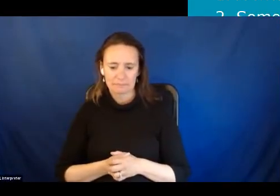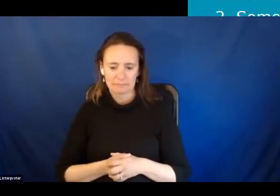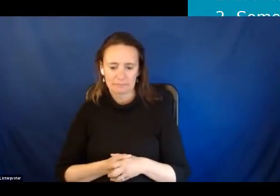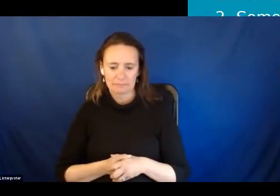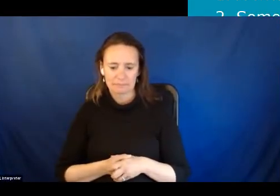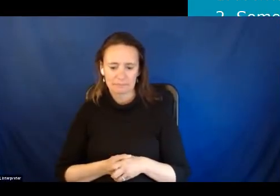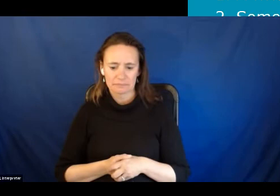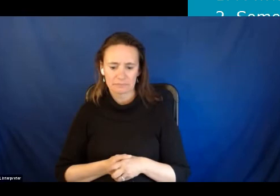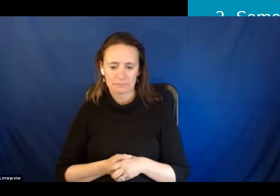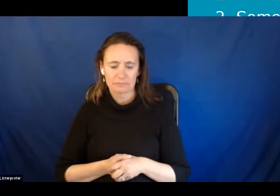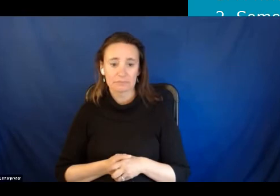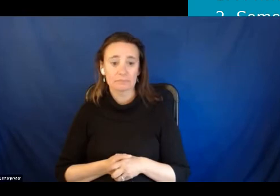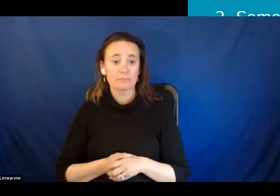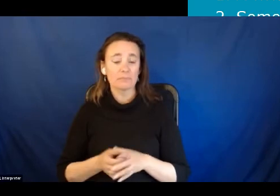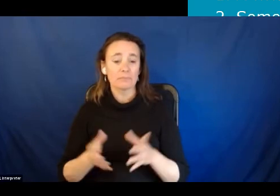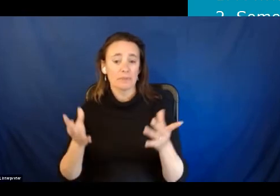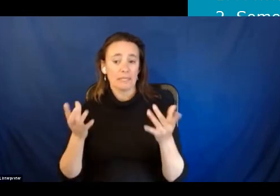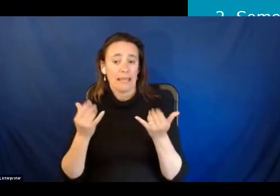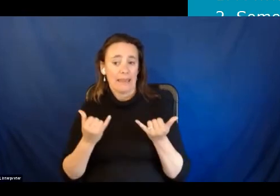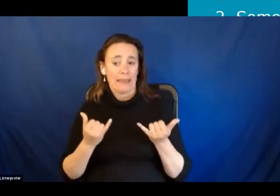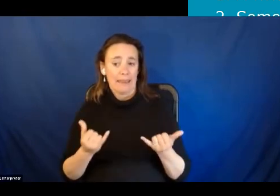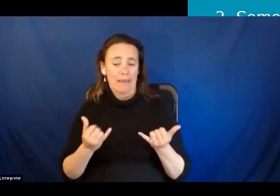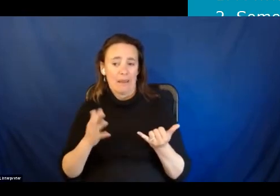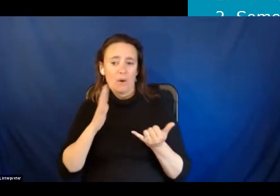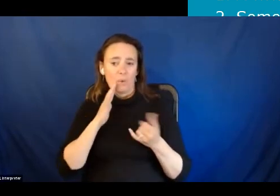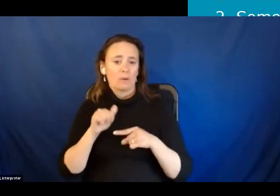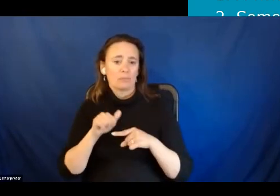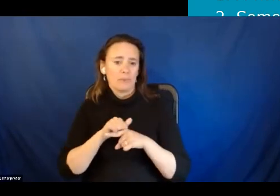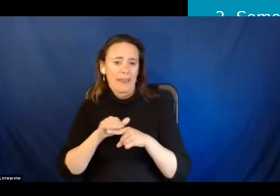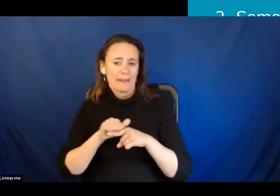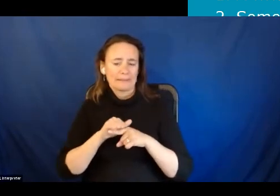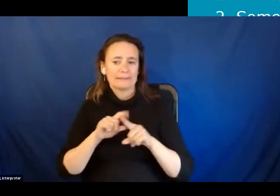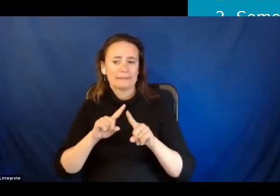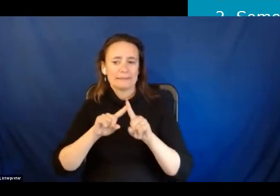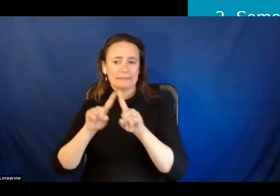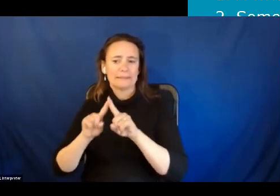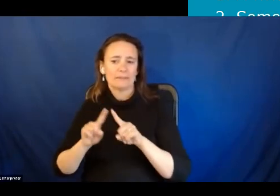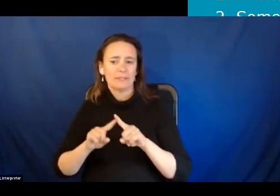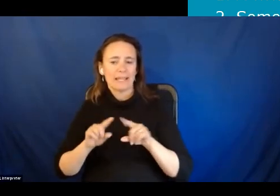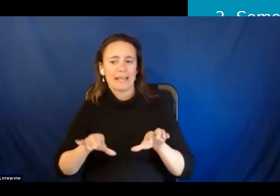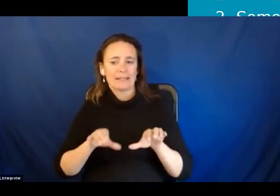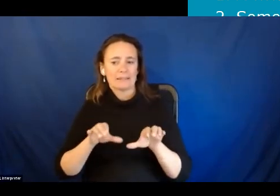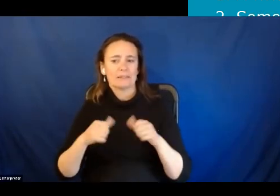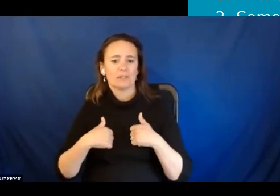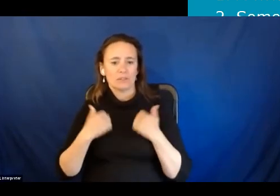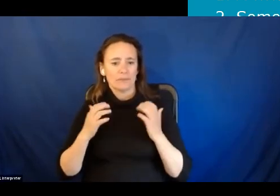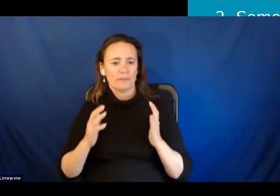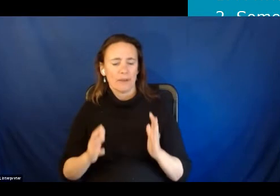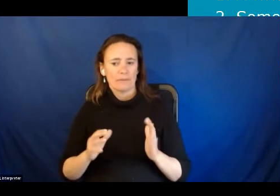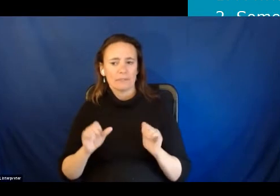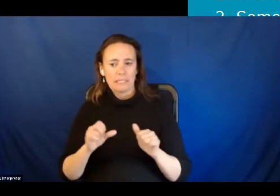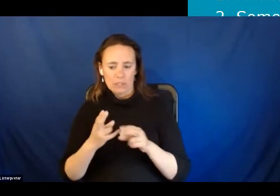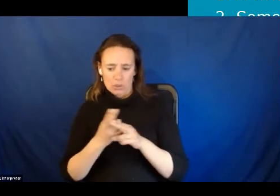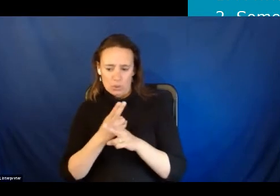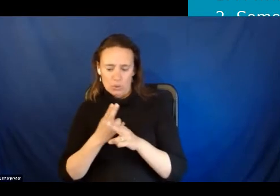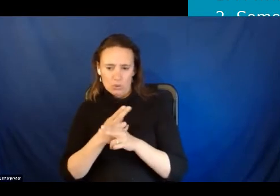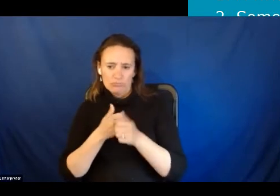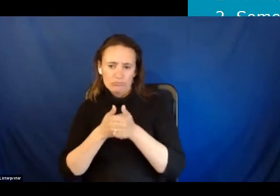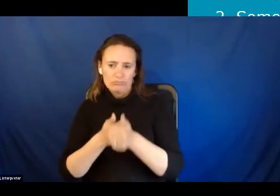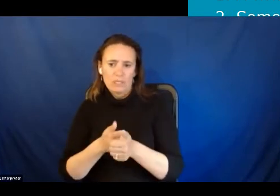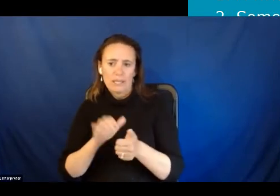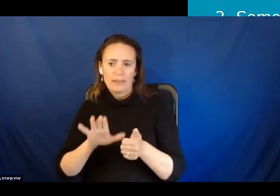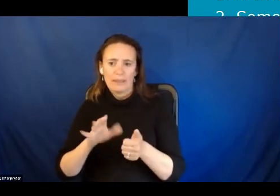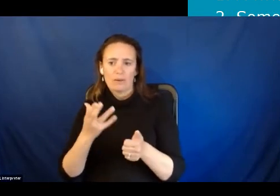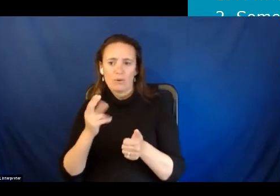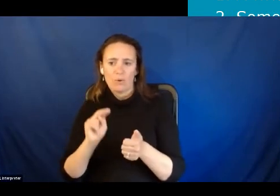So now we're going to practice a different activity that survivors can use to track their own healing. So I'm going to ask you all, and I'll